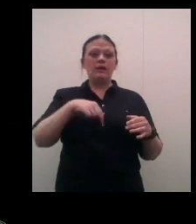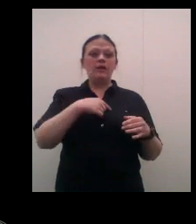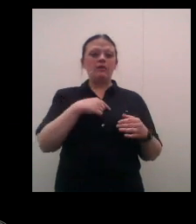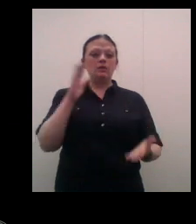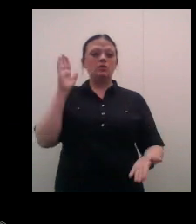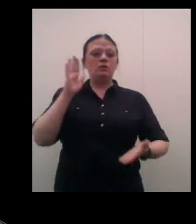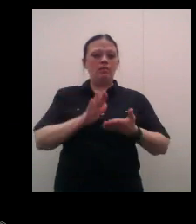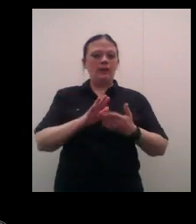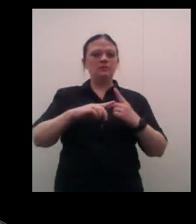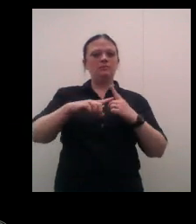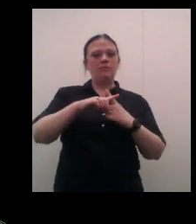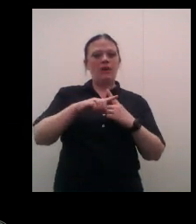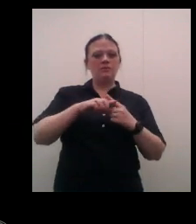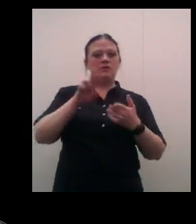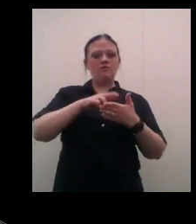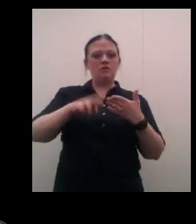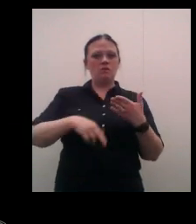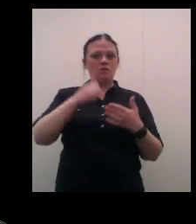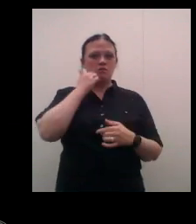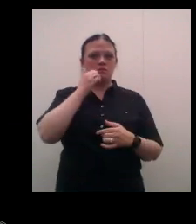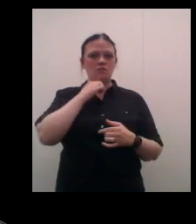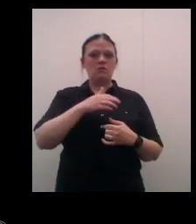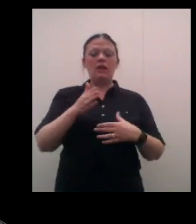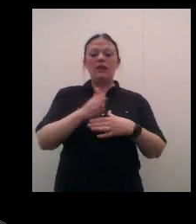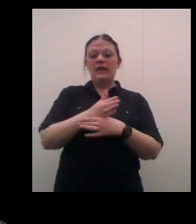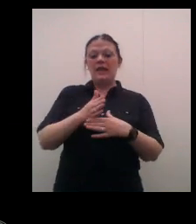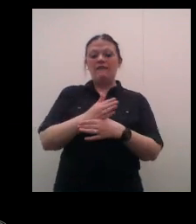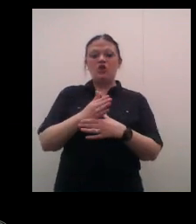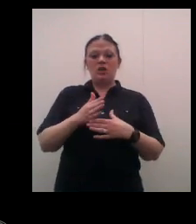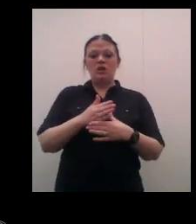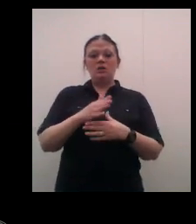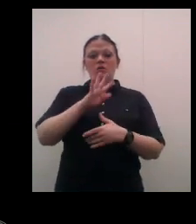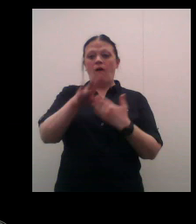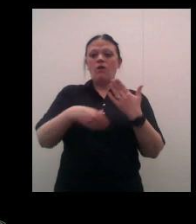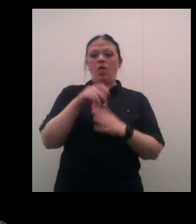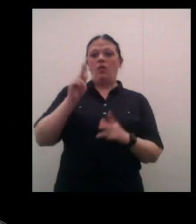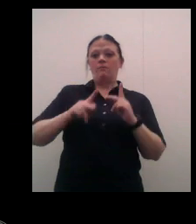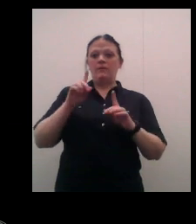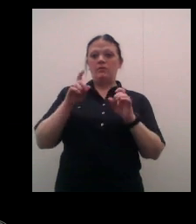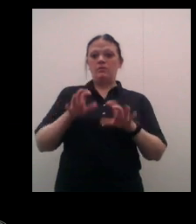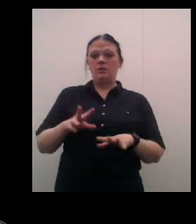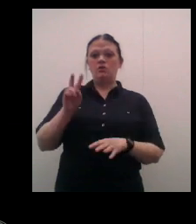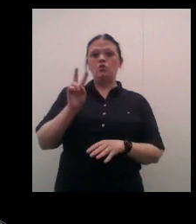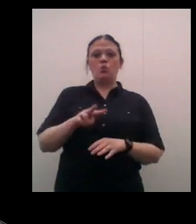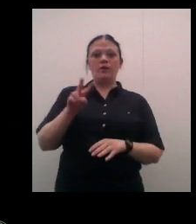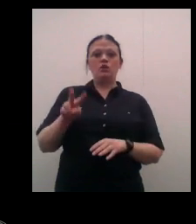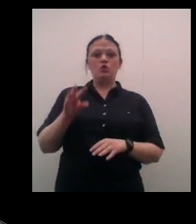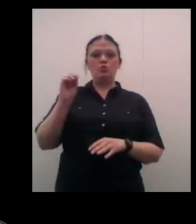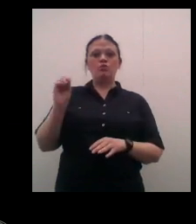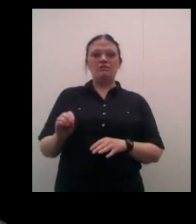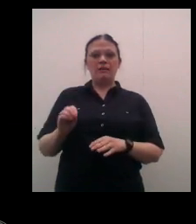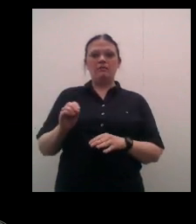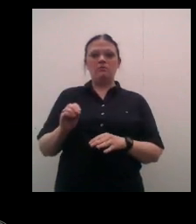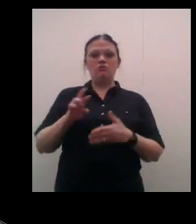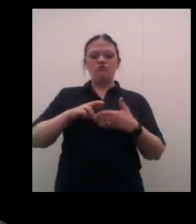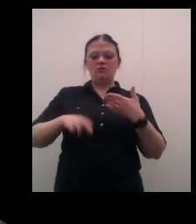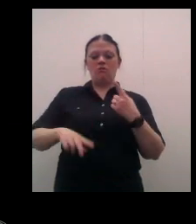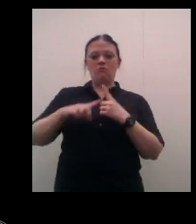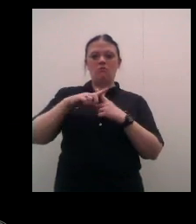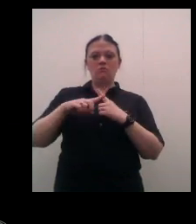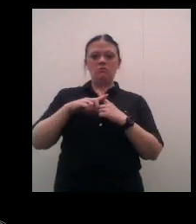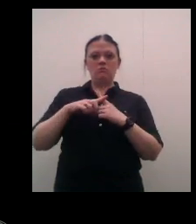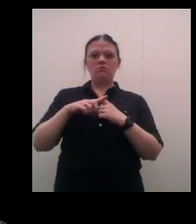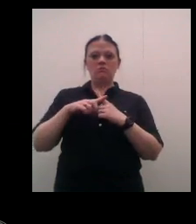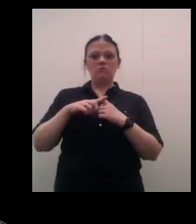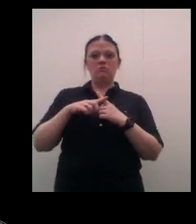tested positive cases a day. On average, we've been seeing around, of all the people we test, 22% are testing positive. So we